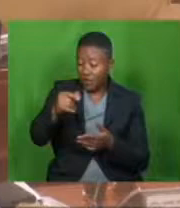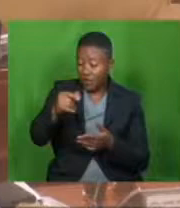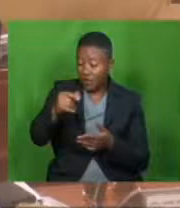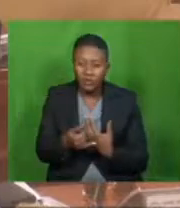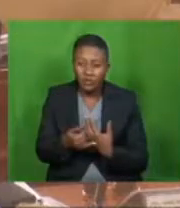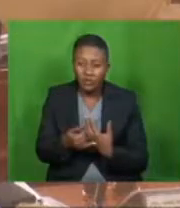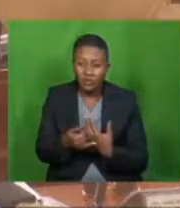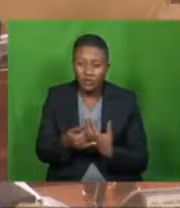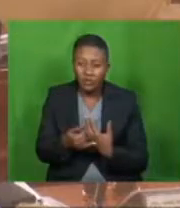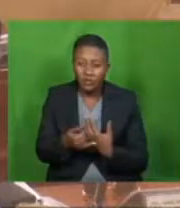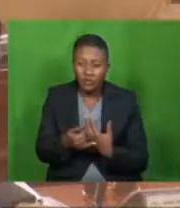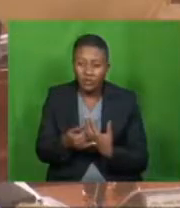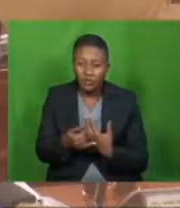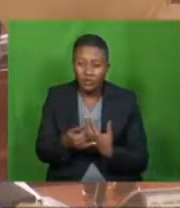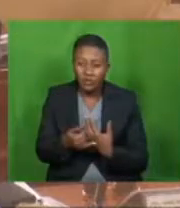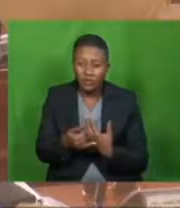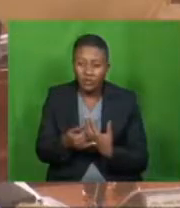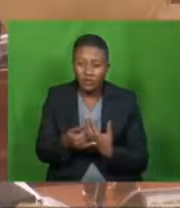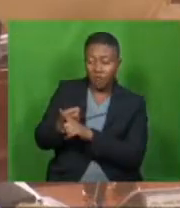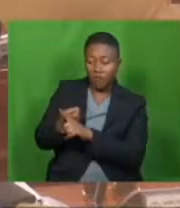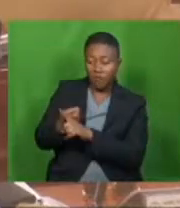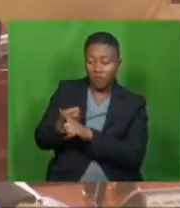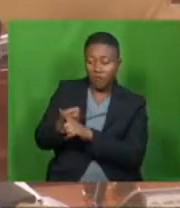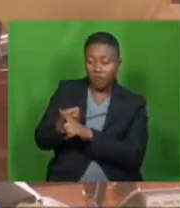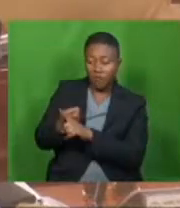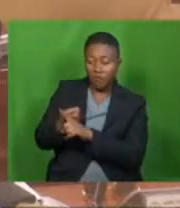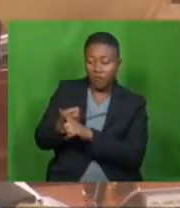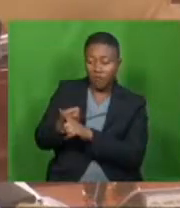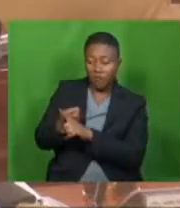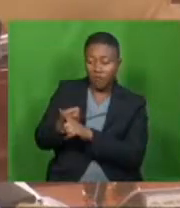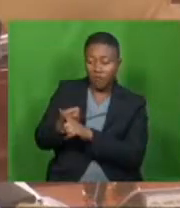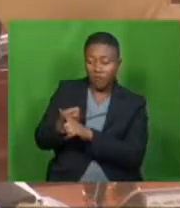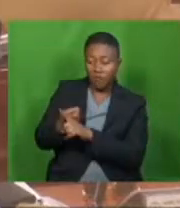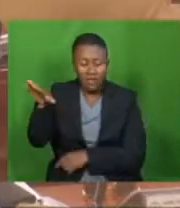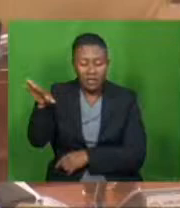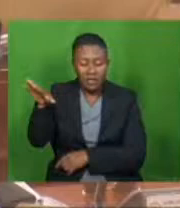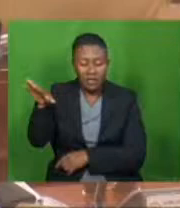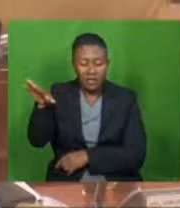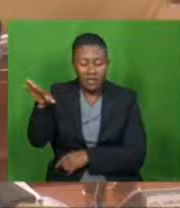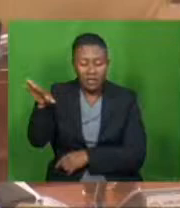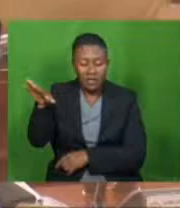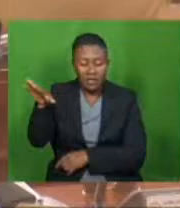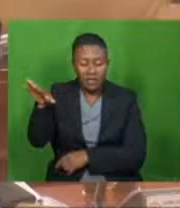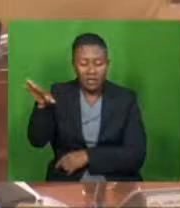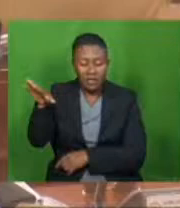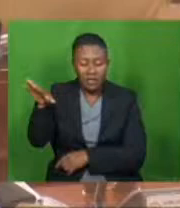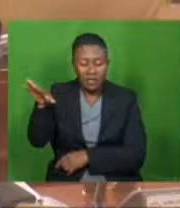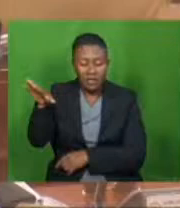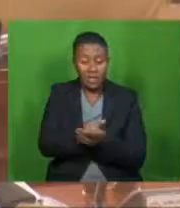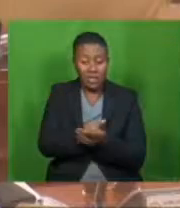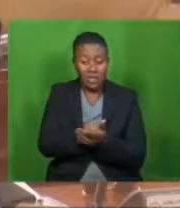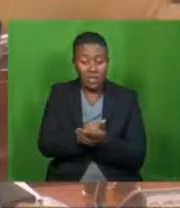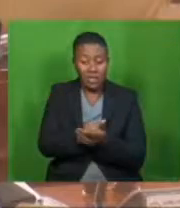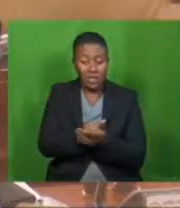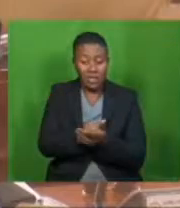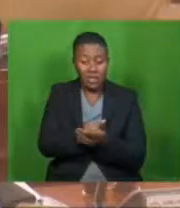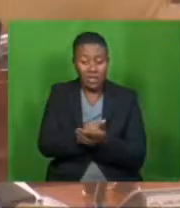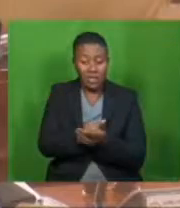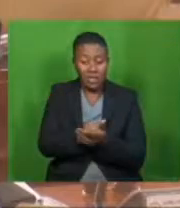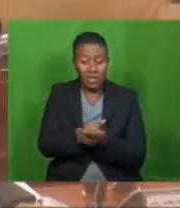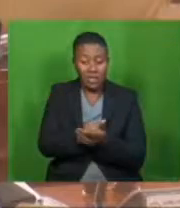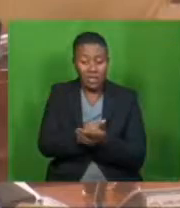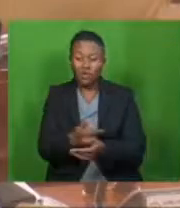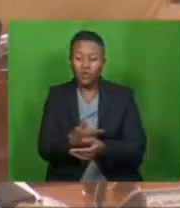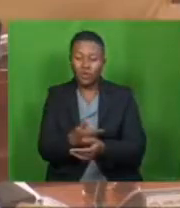I come from the Volta Basin, I suggest that as part of the Green Ghana, he will also focus